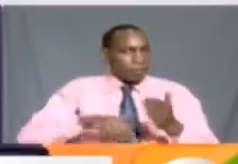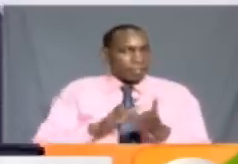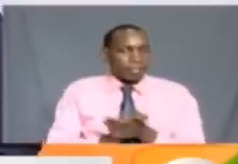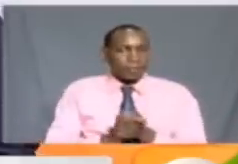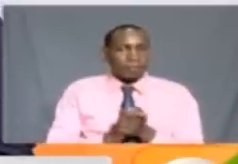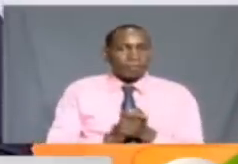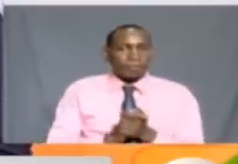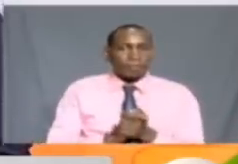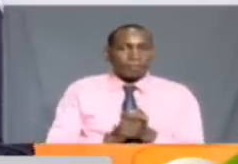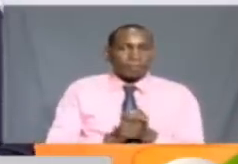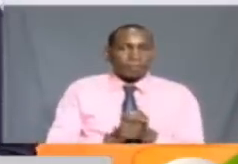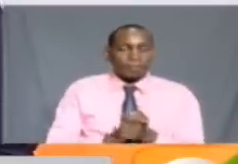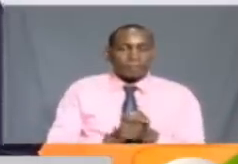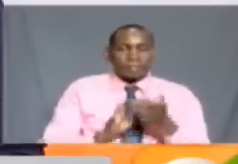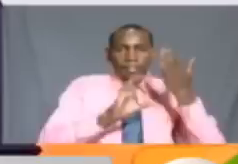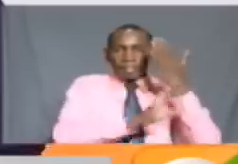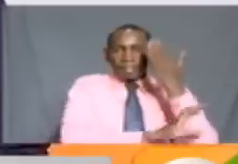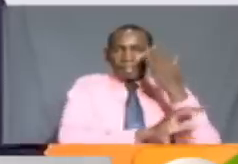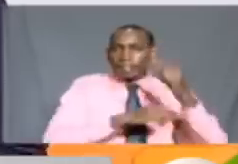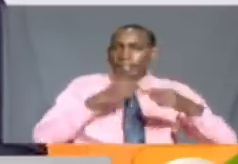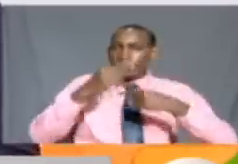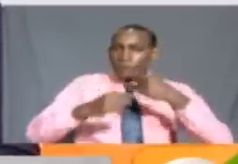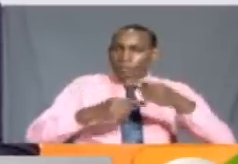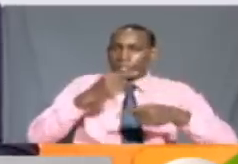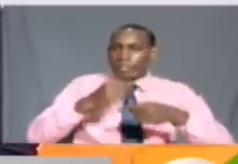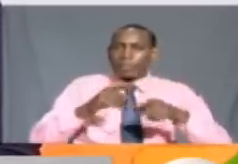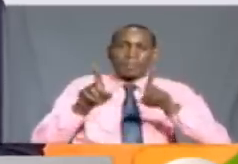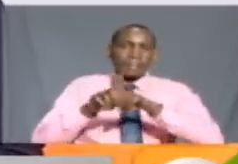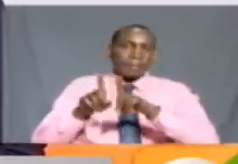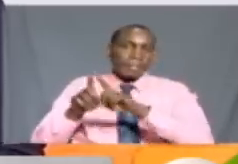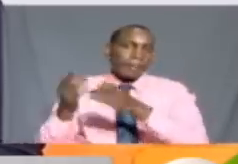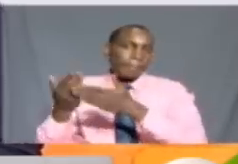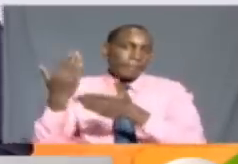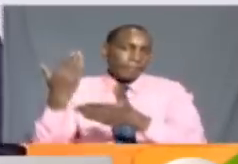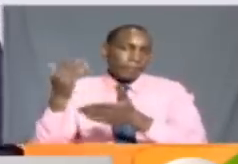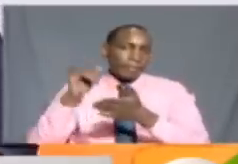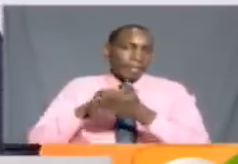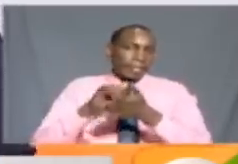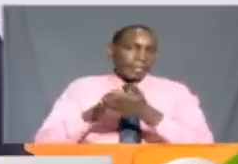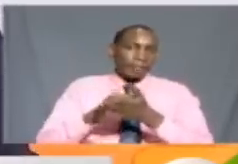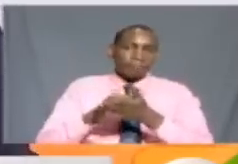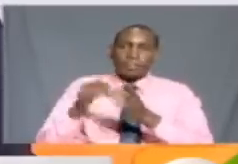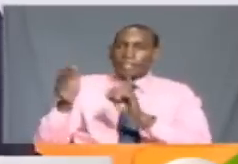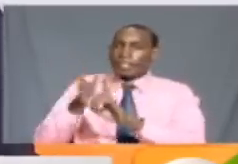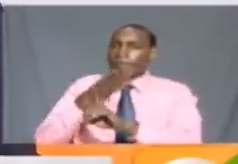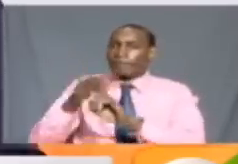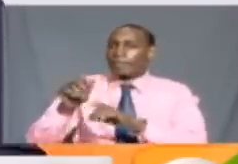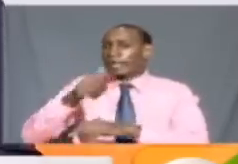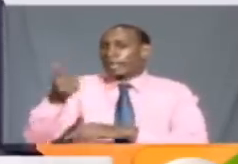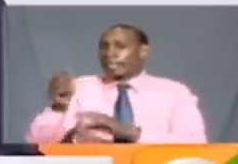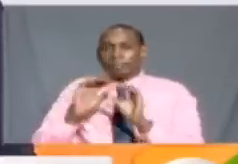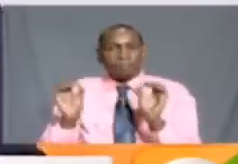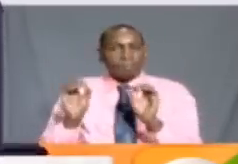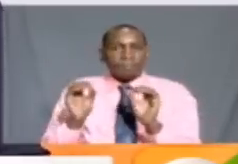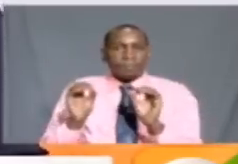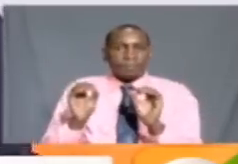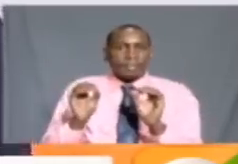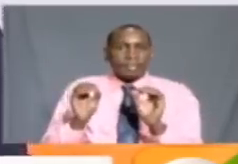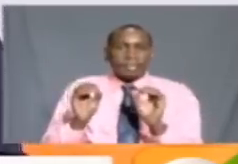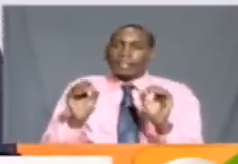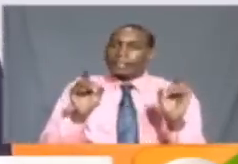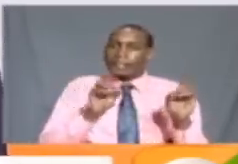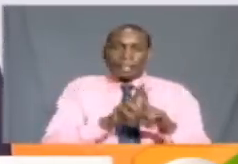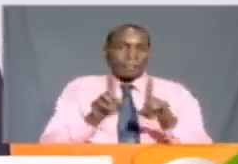country, I think we're just continuing what we were doing before. I don't even think that we have been influenced by anyone. I think it's just